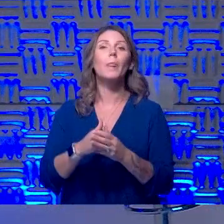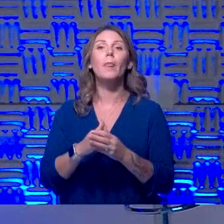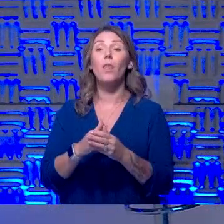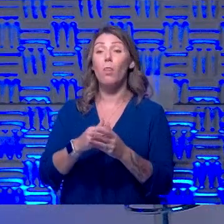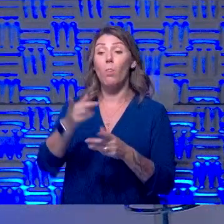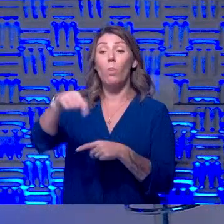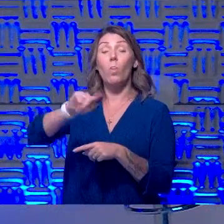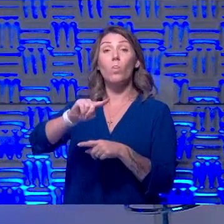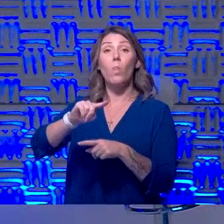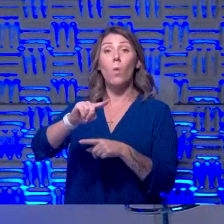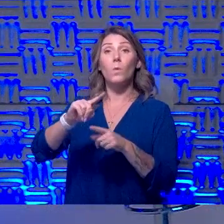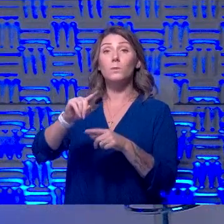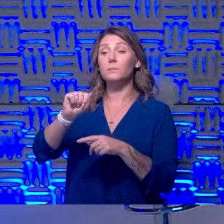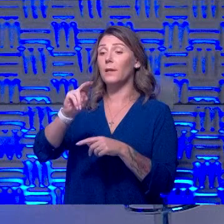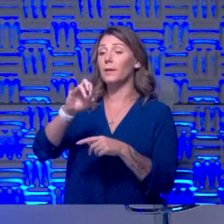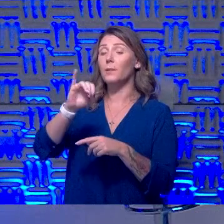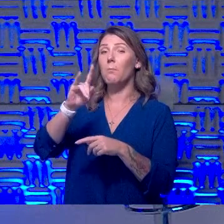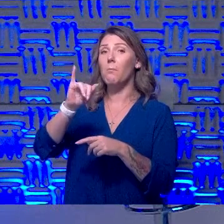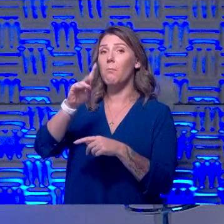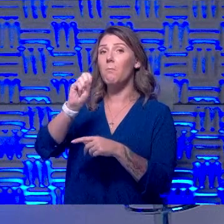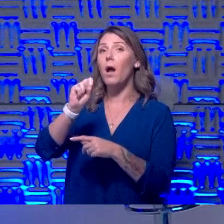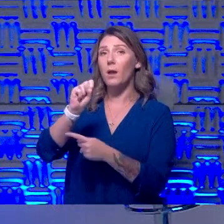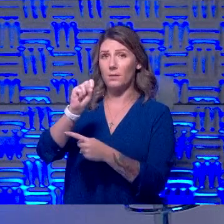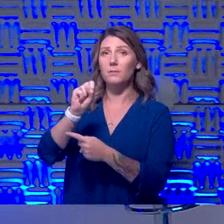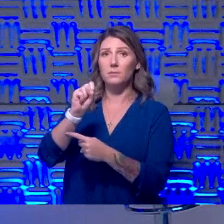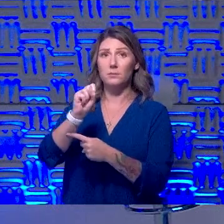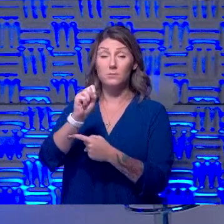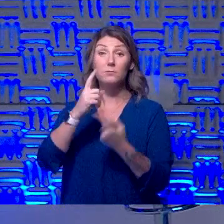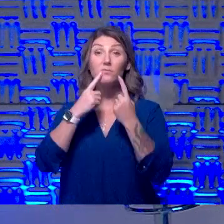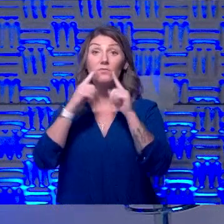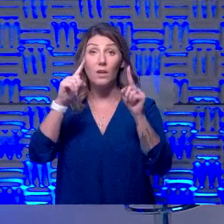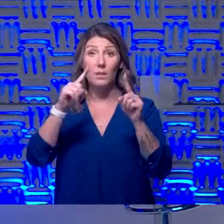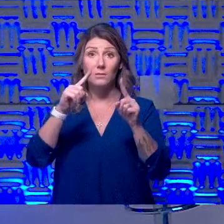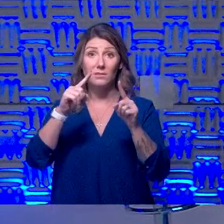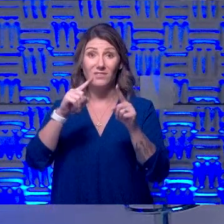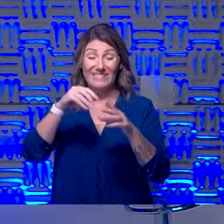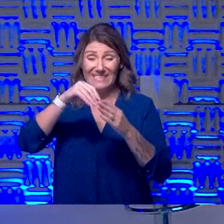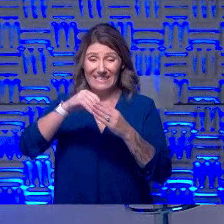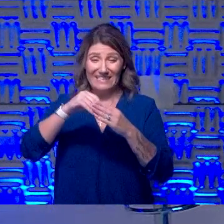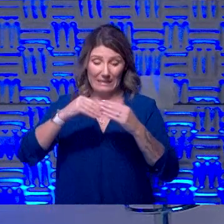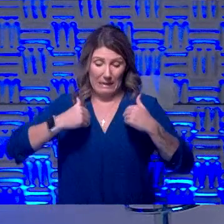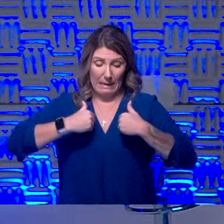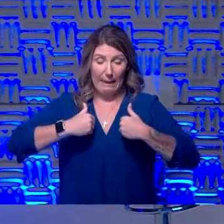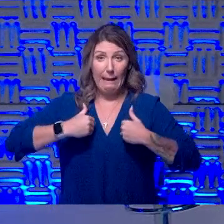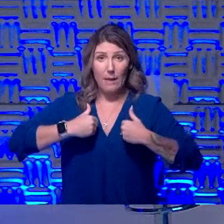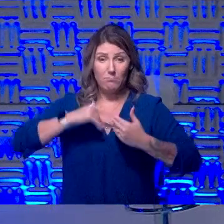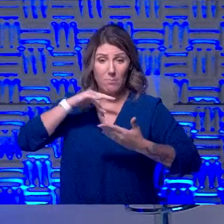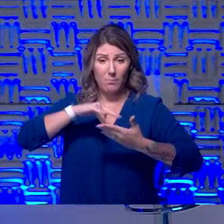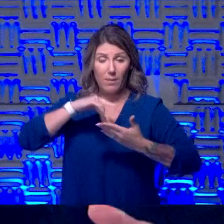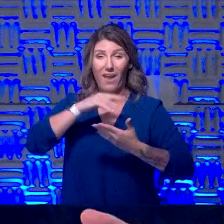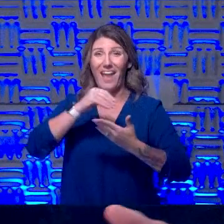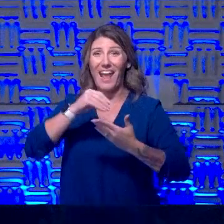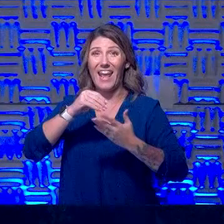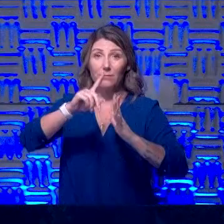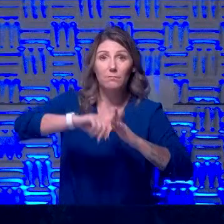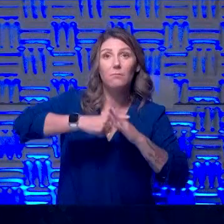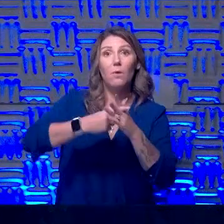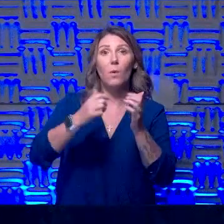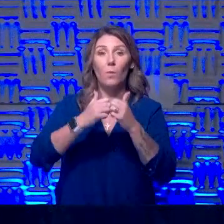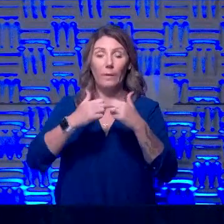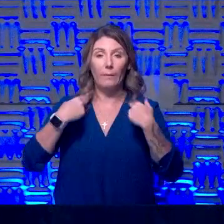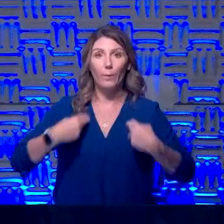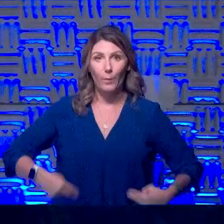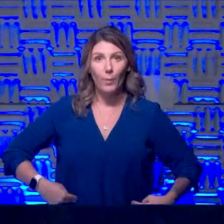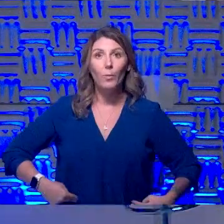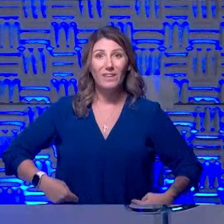antibodies appear to be effective in animal models, and some preliminary data with humans because the convalescent serum data looks